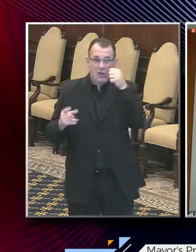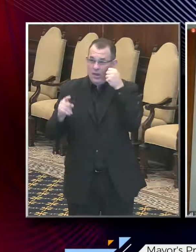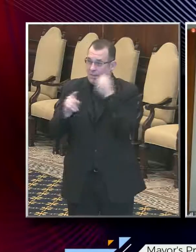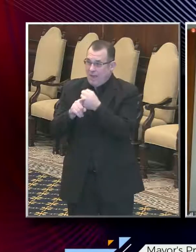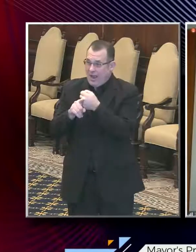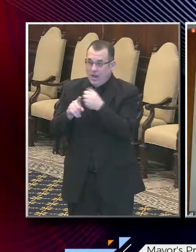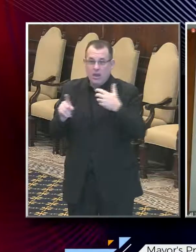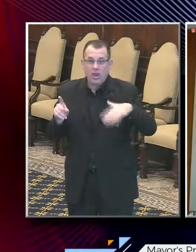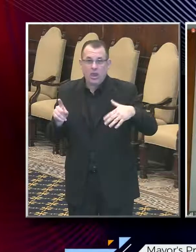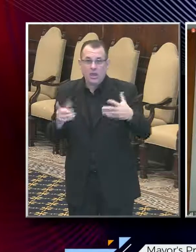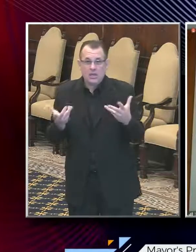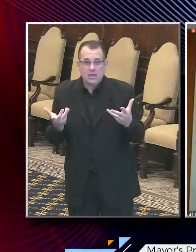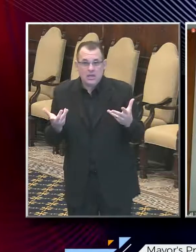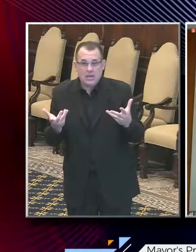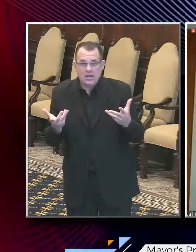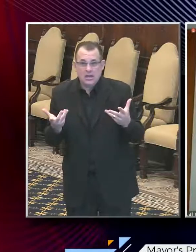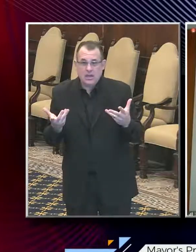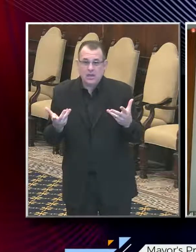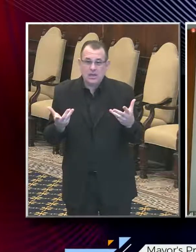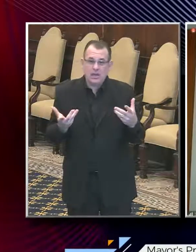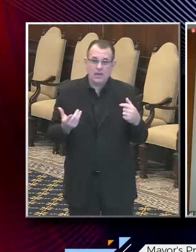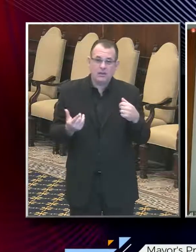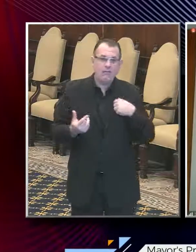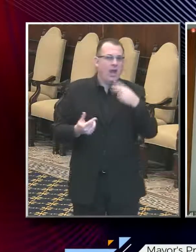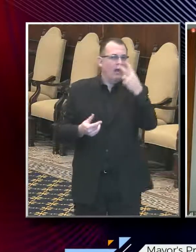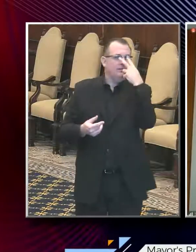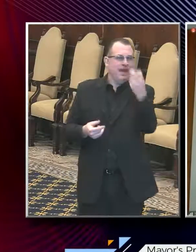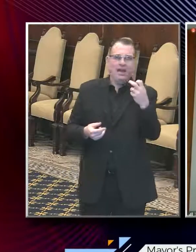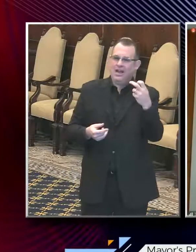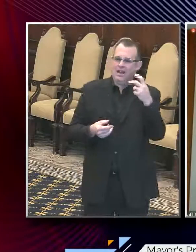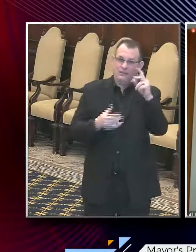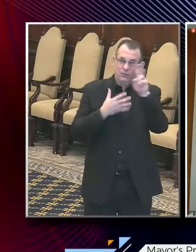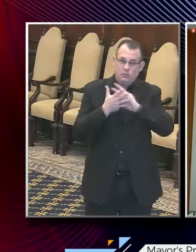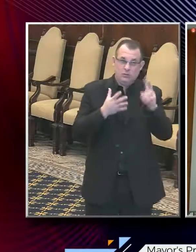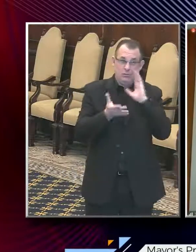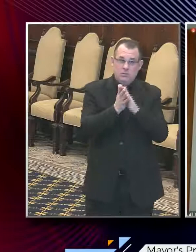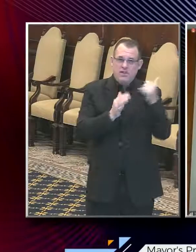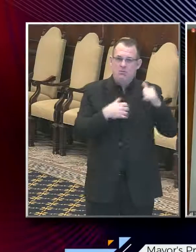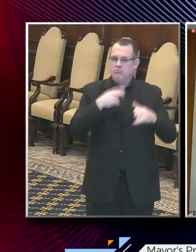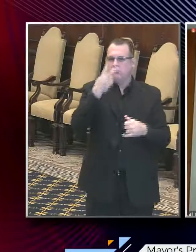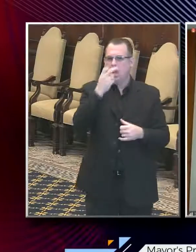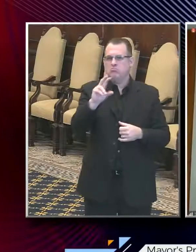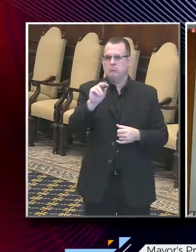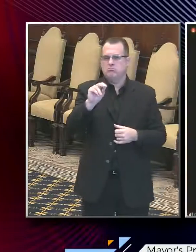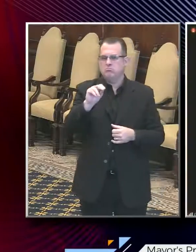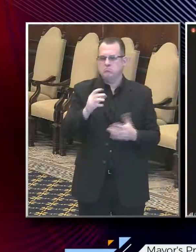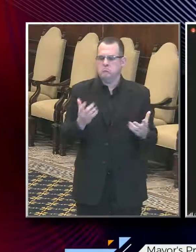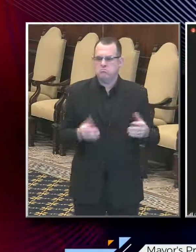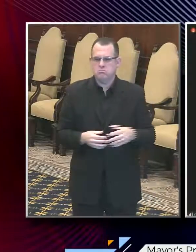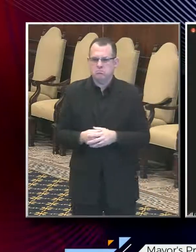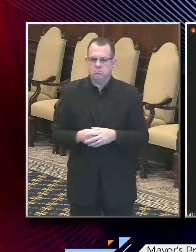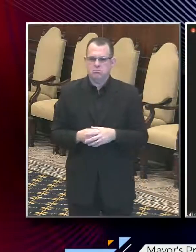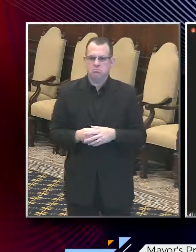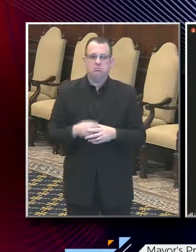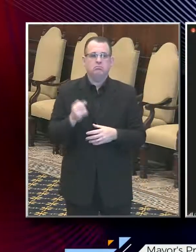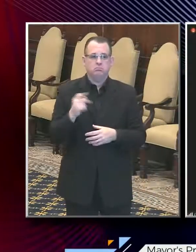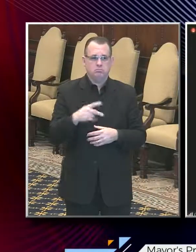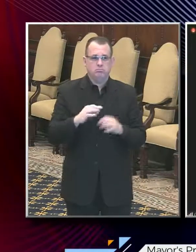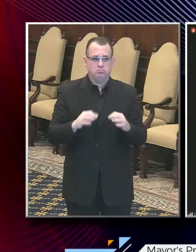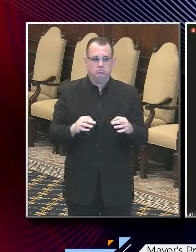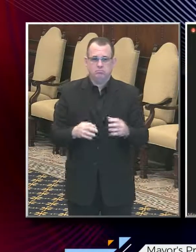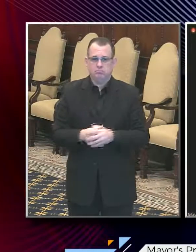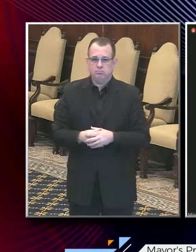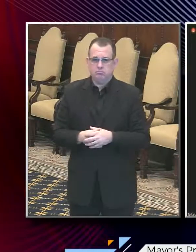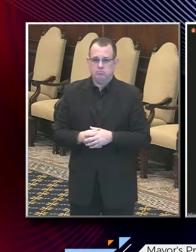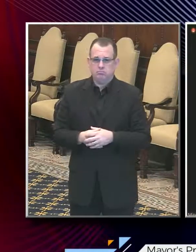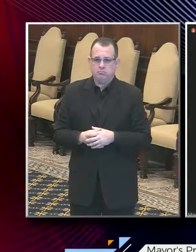I think it's extremely unlikely that in 2 weeks we will be below 50 cases per day in Philadelphia. Okay, thank you so much. All right,